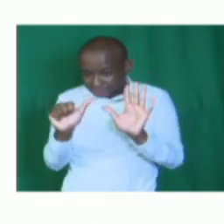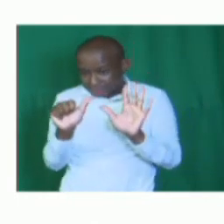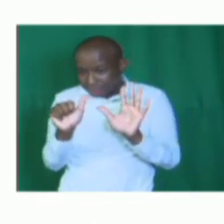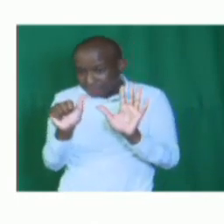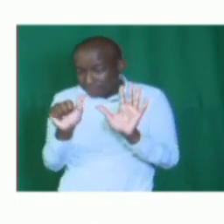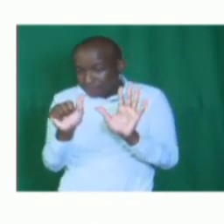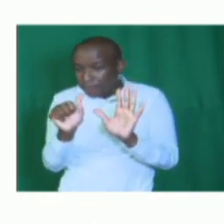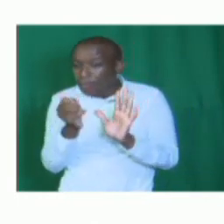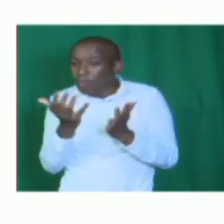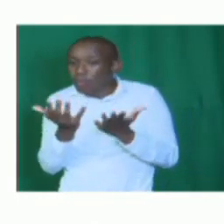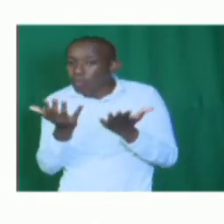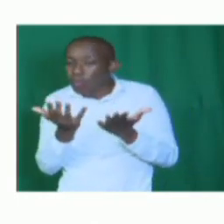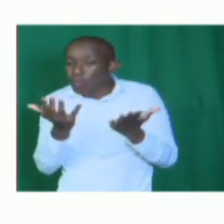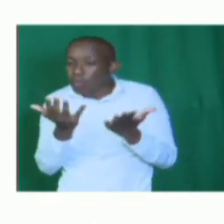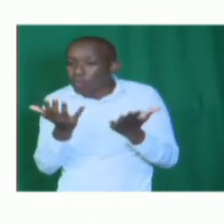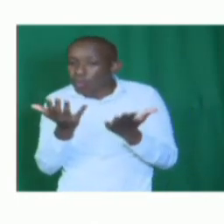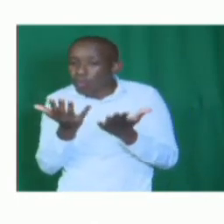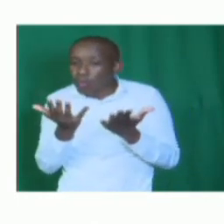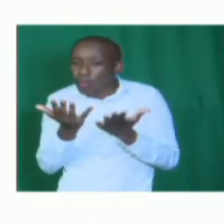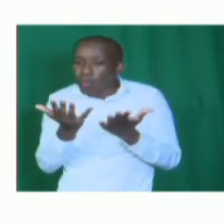is right